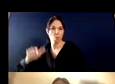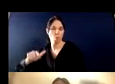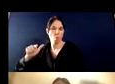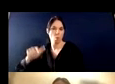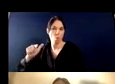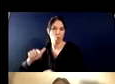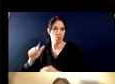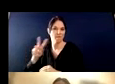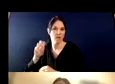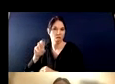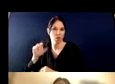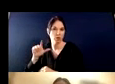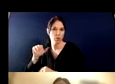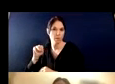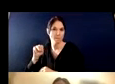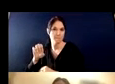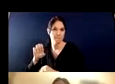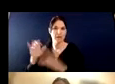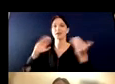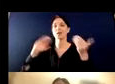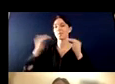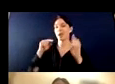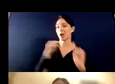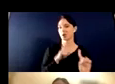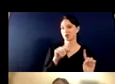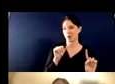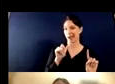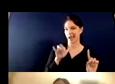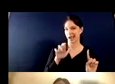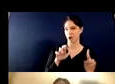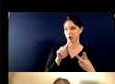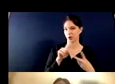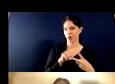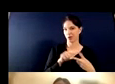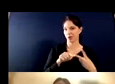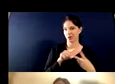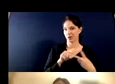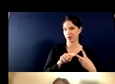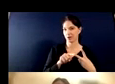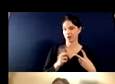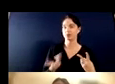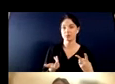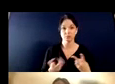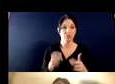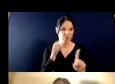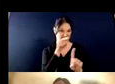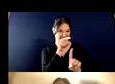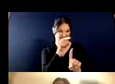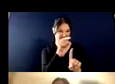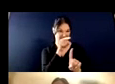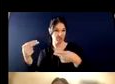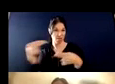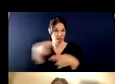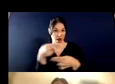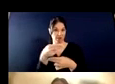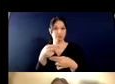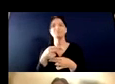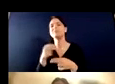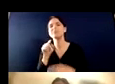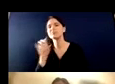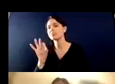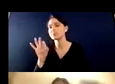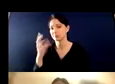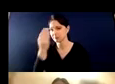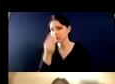conduction compared to air conduction. So one thing I just want to point out with this slide is that sometimes bone conduction